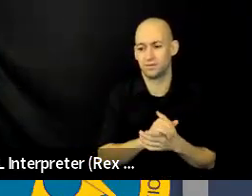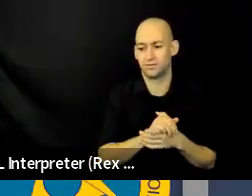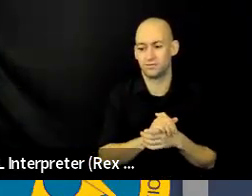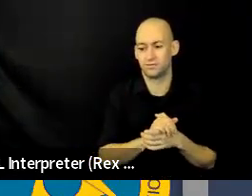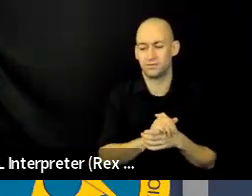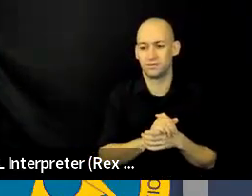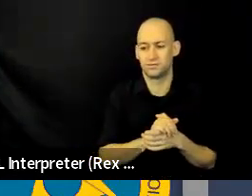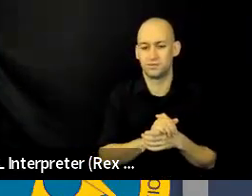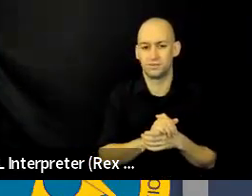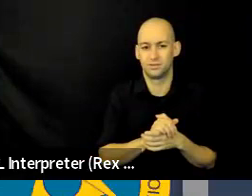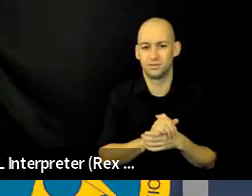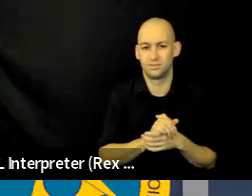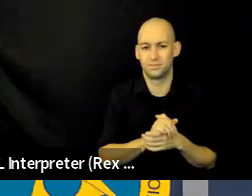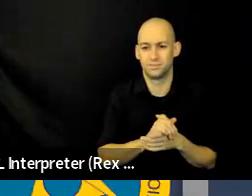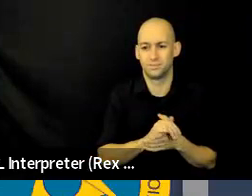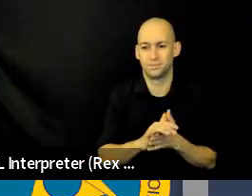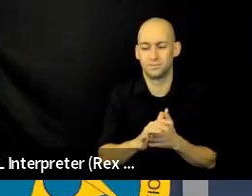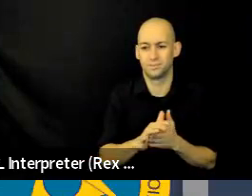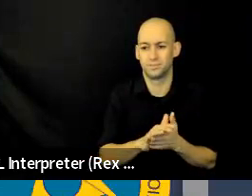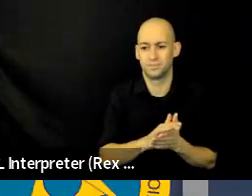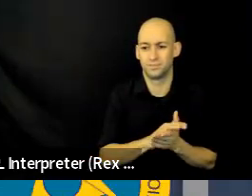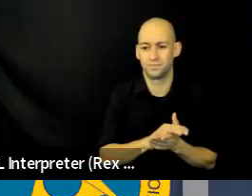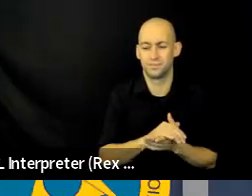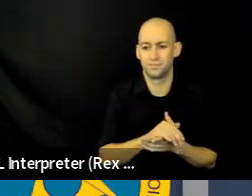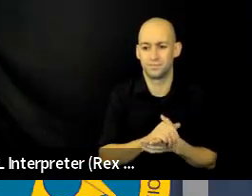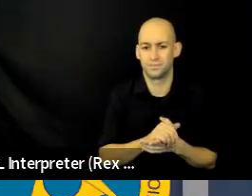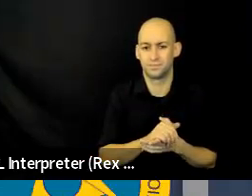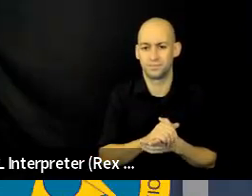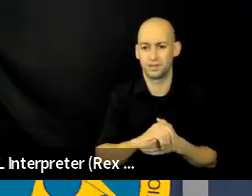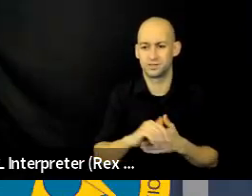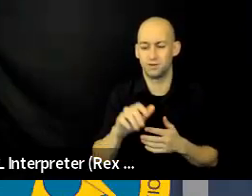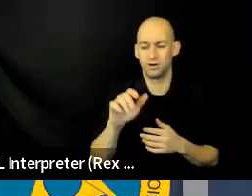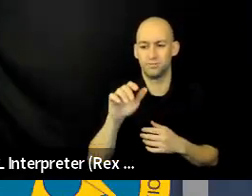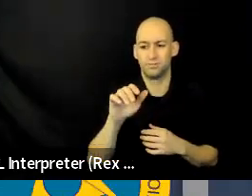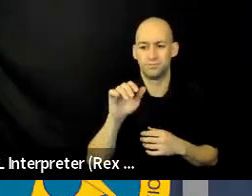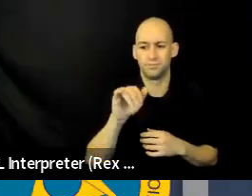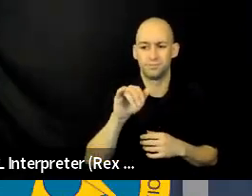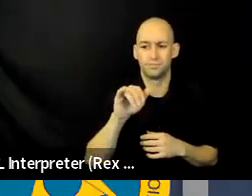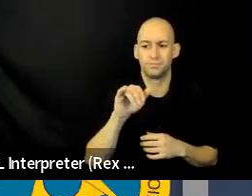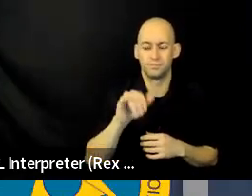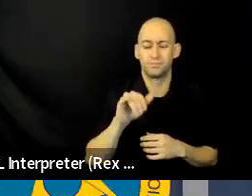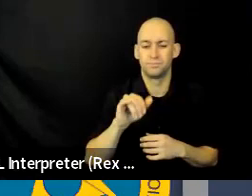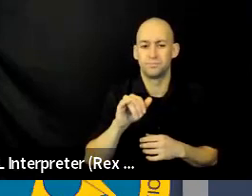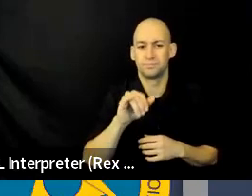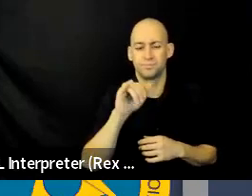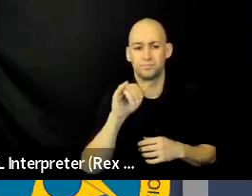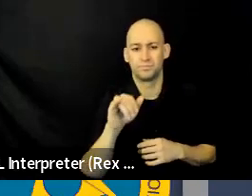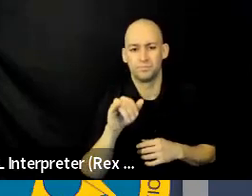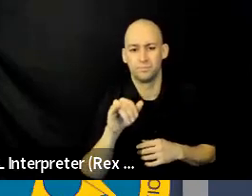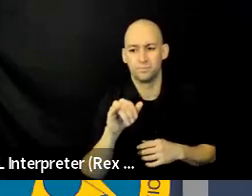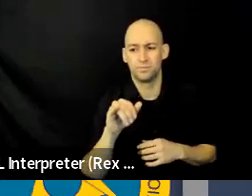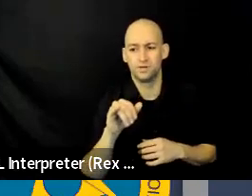Thank you, Madam Chair. I'm a +1 with the Vice Chair and the former Chair,